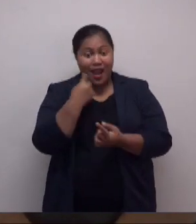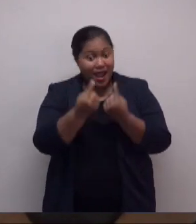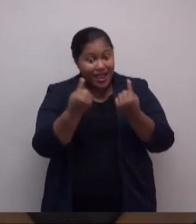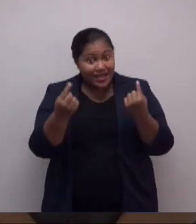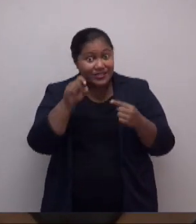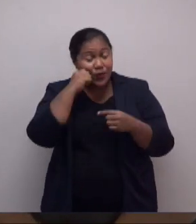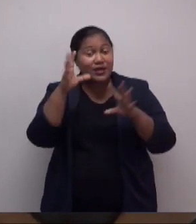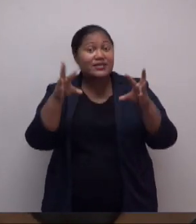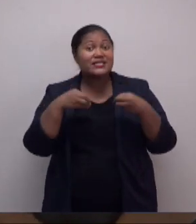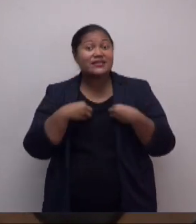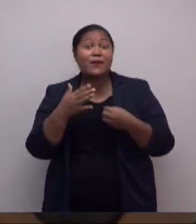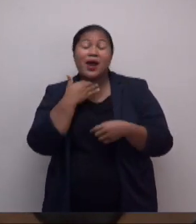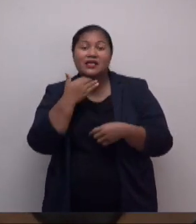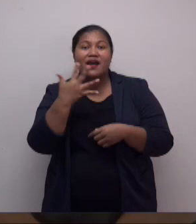receive